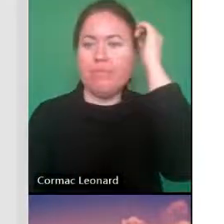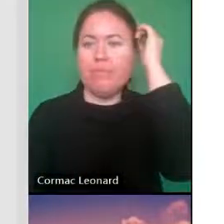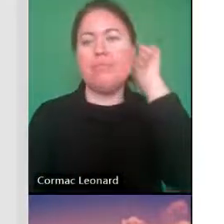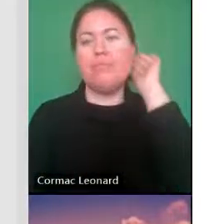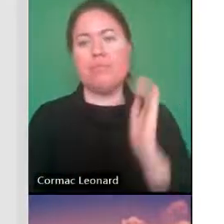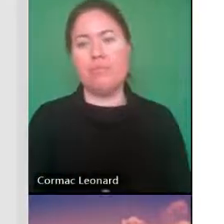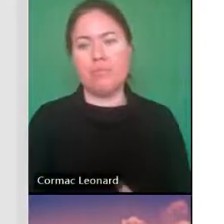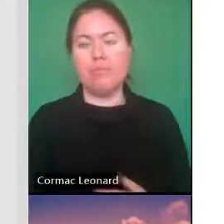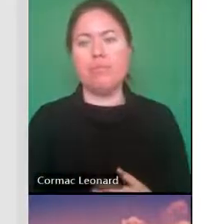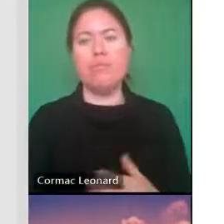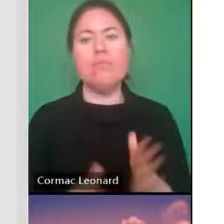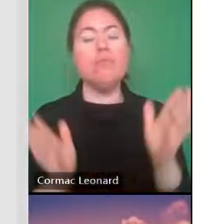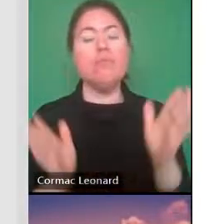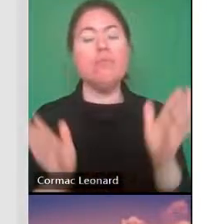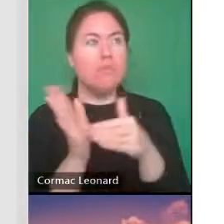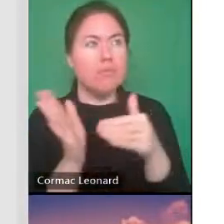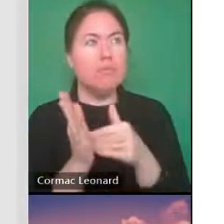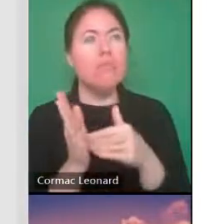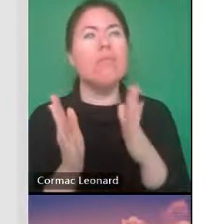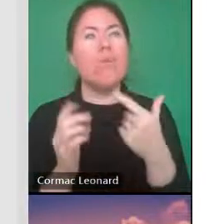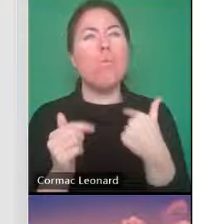Yeah, we had intended to go